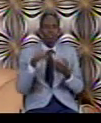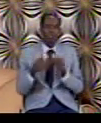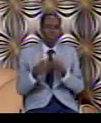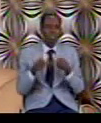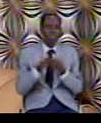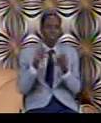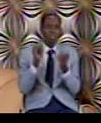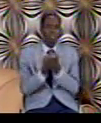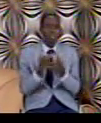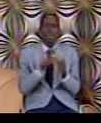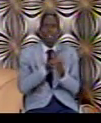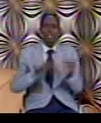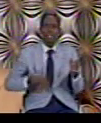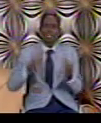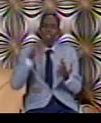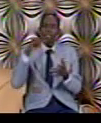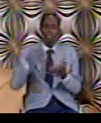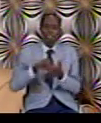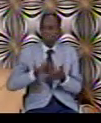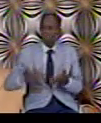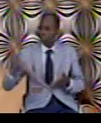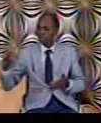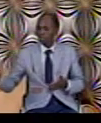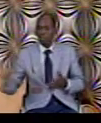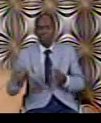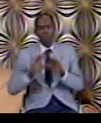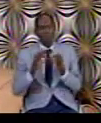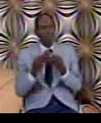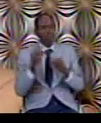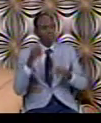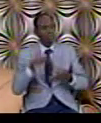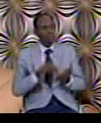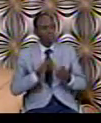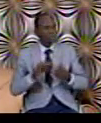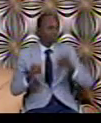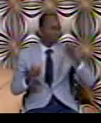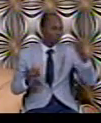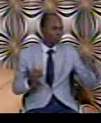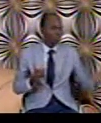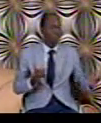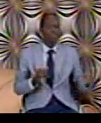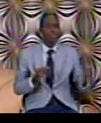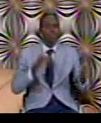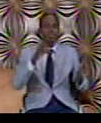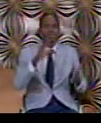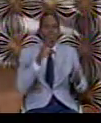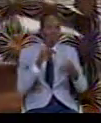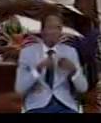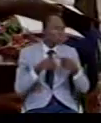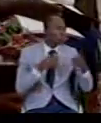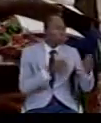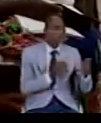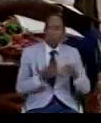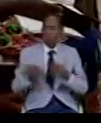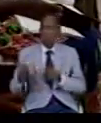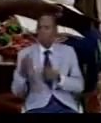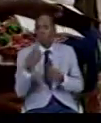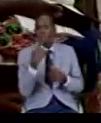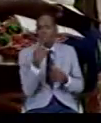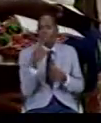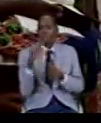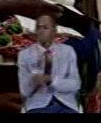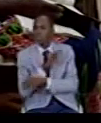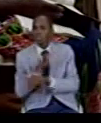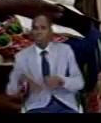is standing on one side, your relatives are standing on the other side, who are you to follow? I said, who are you